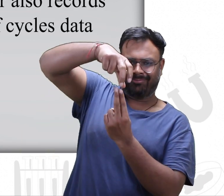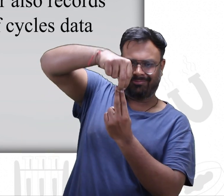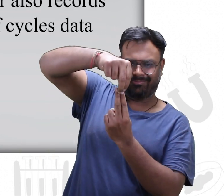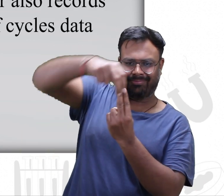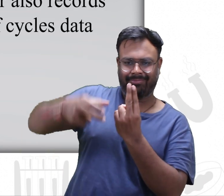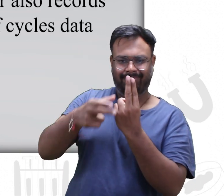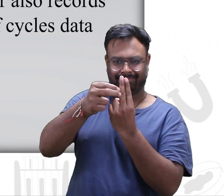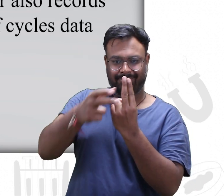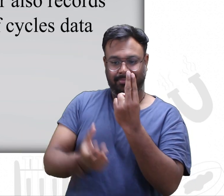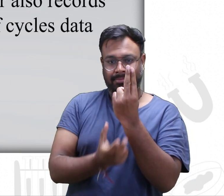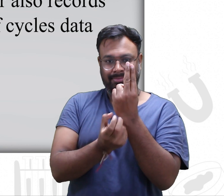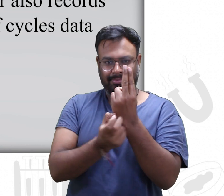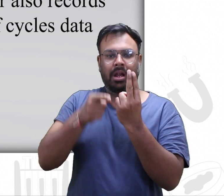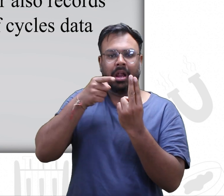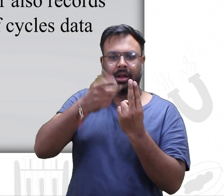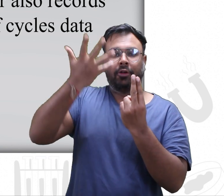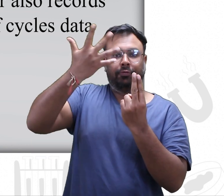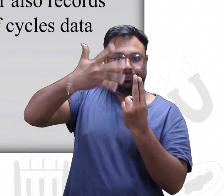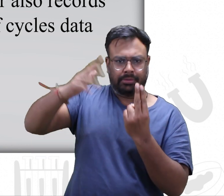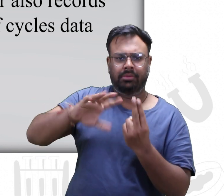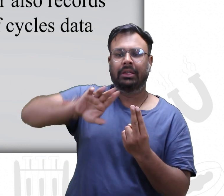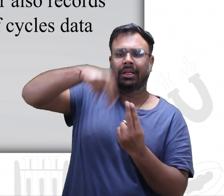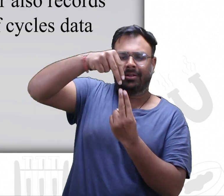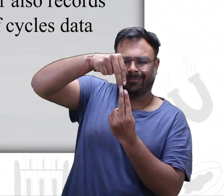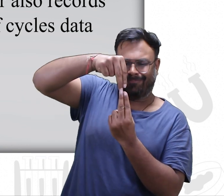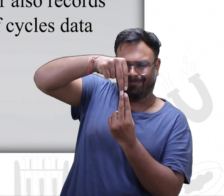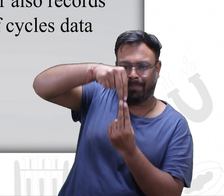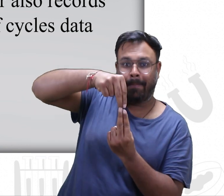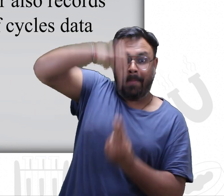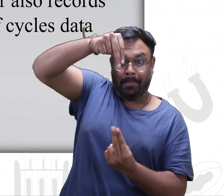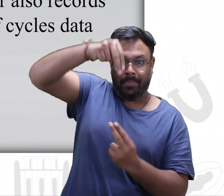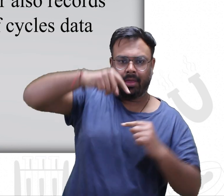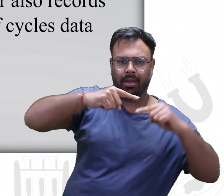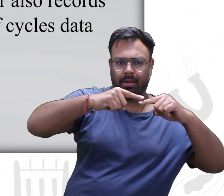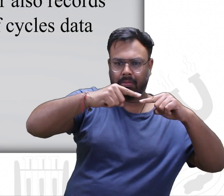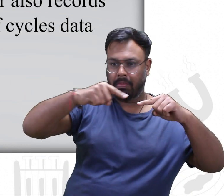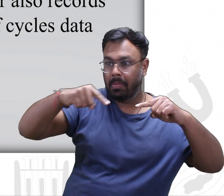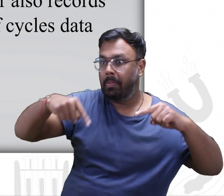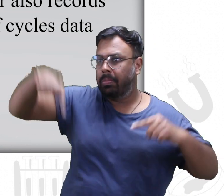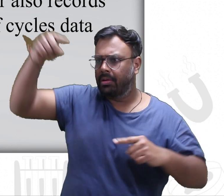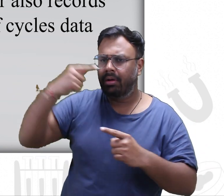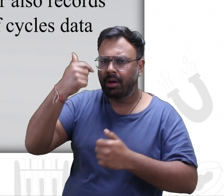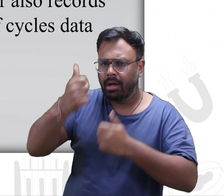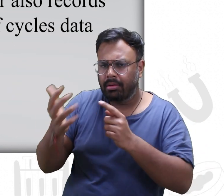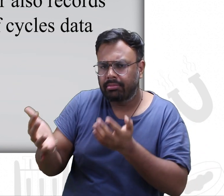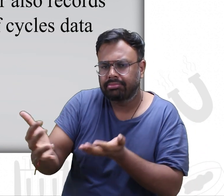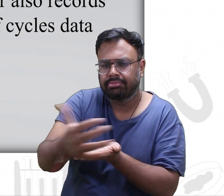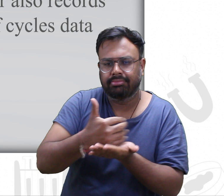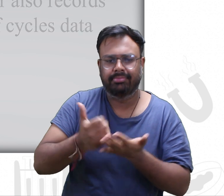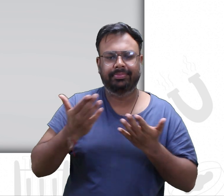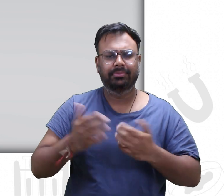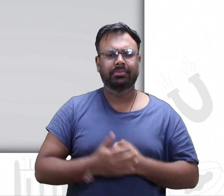is used for operating the UTM. The controller also records the load, displacement and number of cycles data during